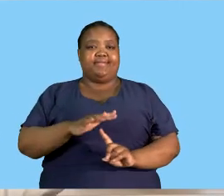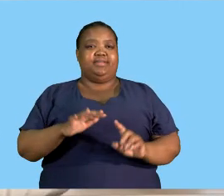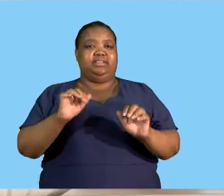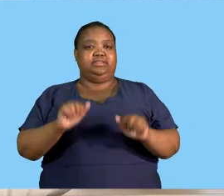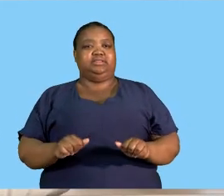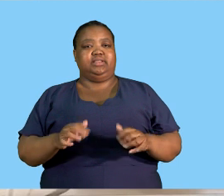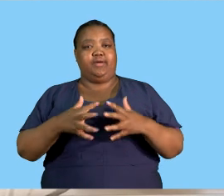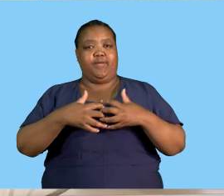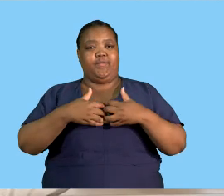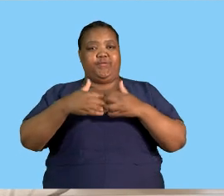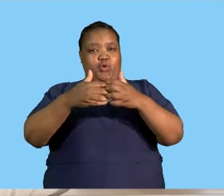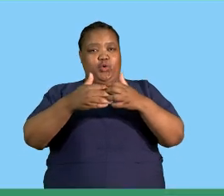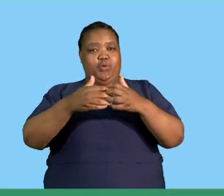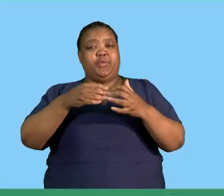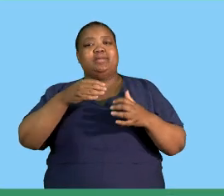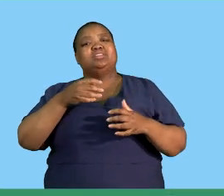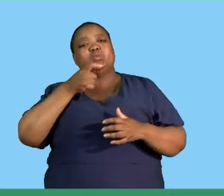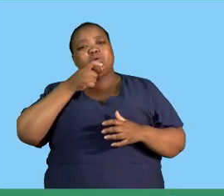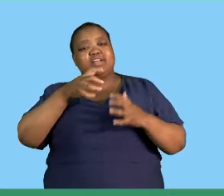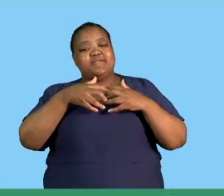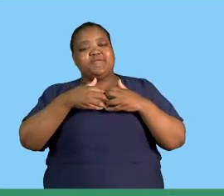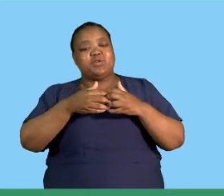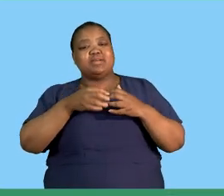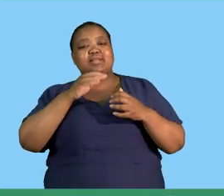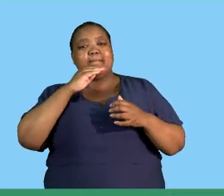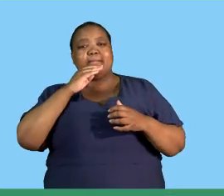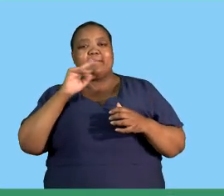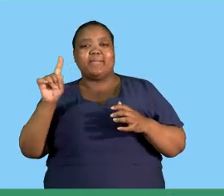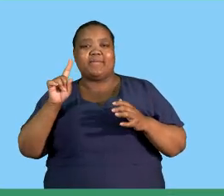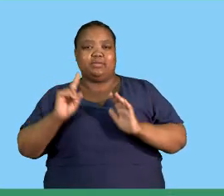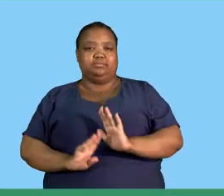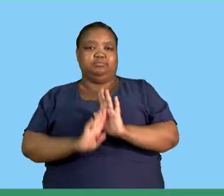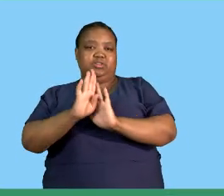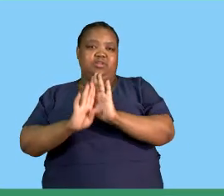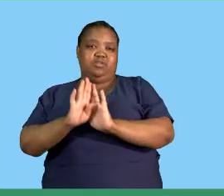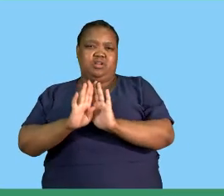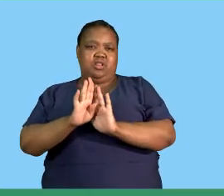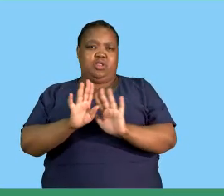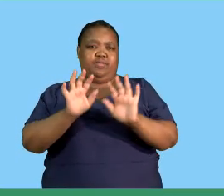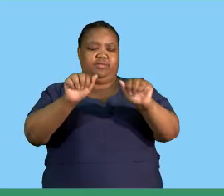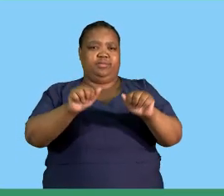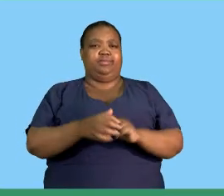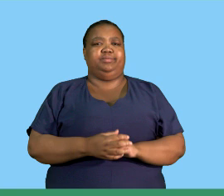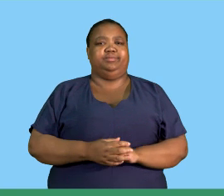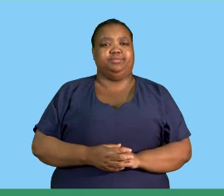then we formulate. Don't forget, what does it mean to formulate? To develop. So we need to develop